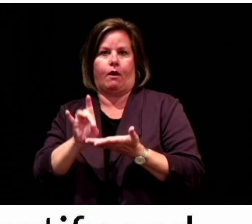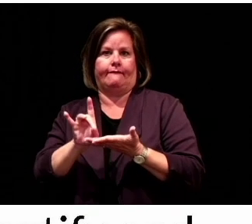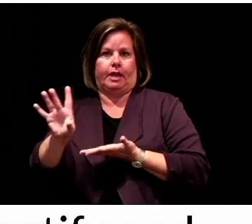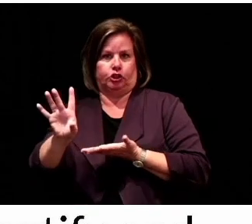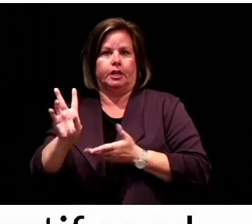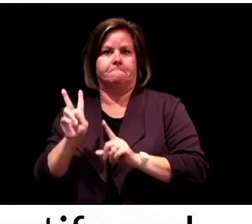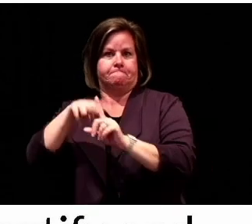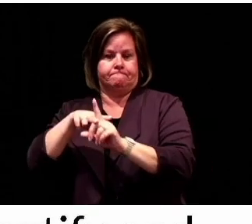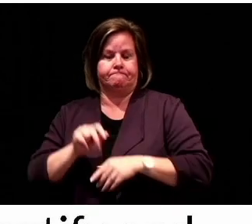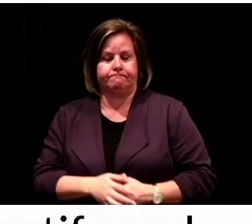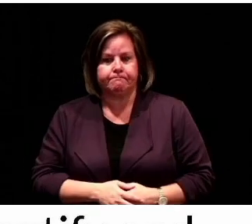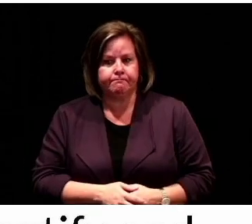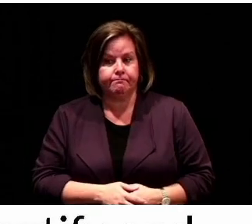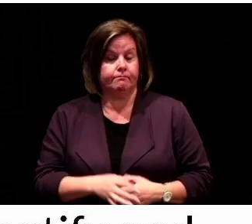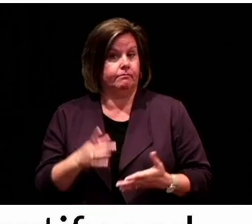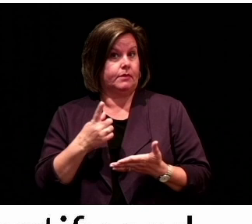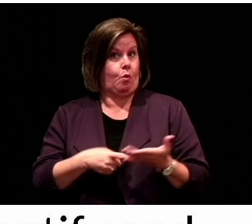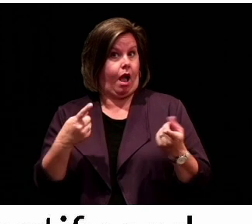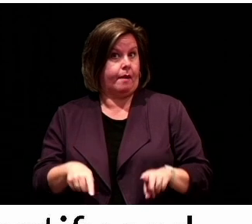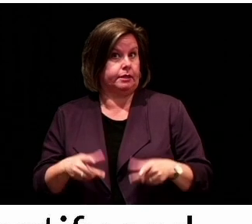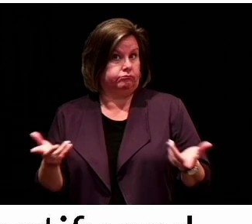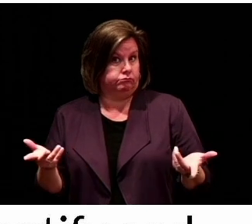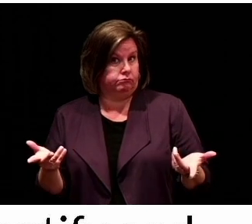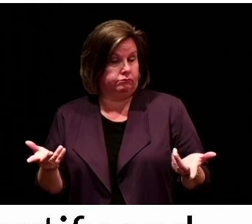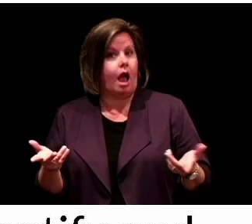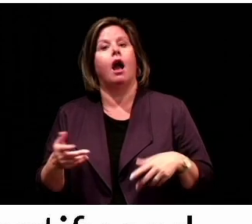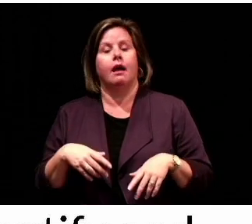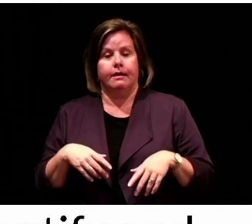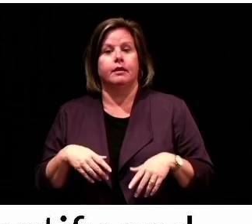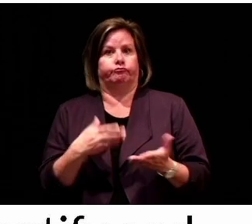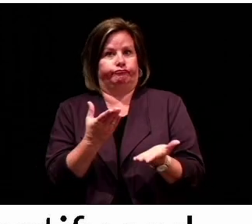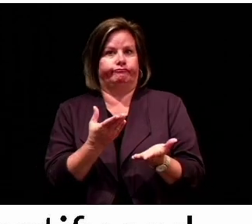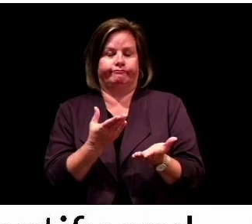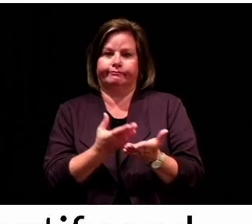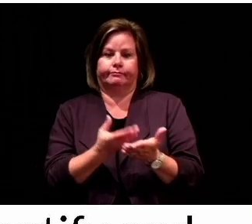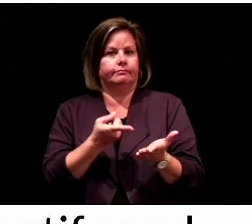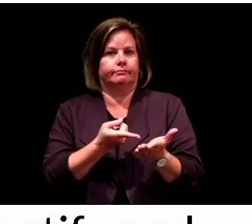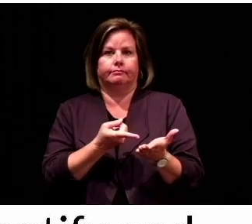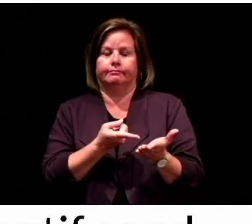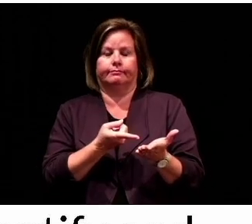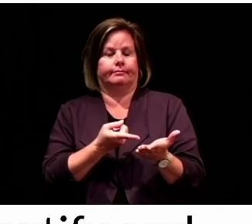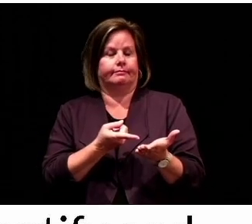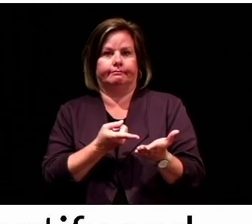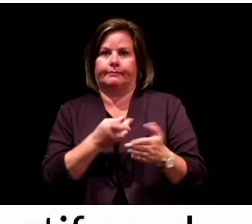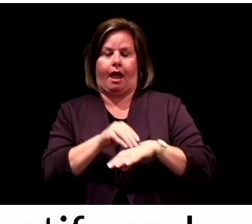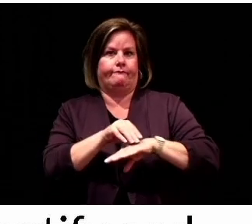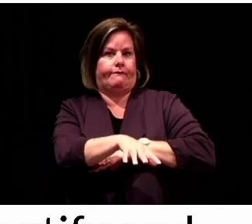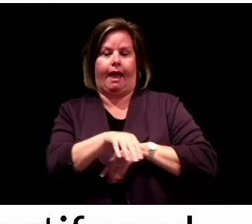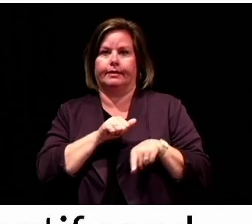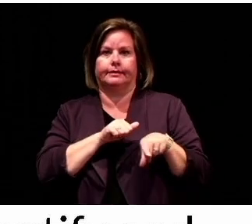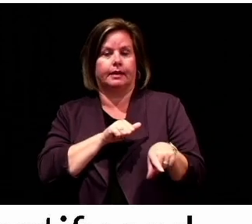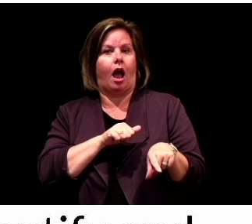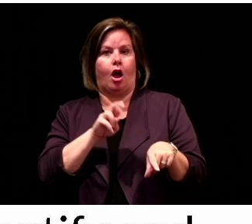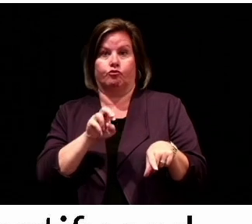happened, the housing provider also used a screening device to identify and screen based on prior evictions. They had a blanket no eviction